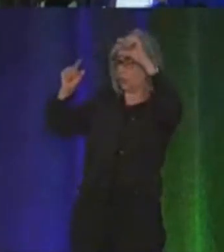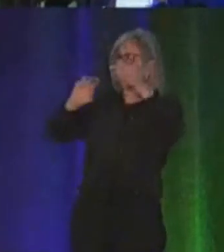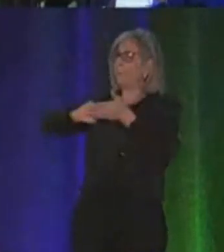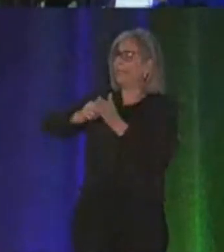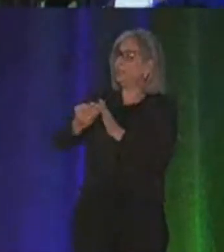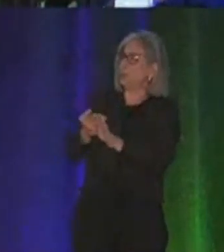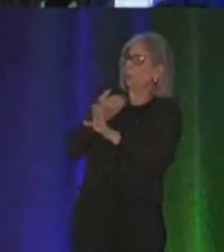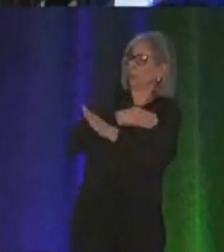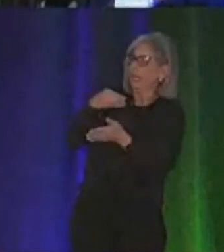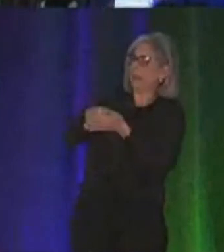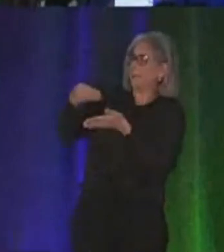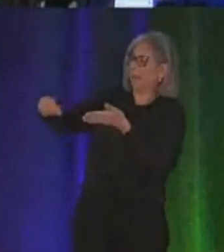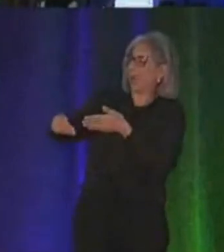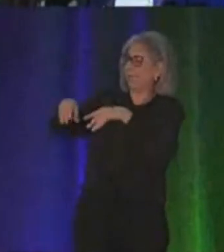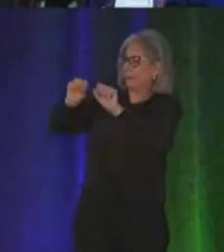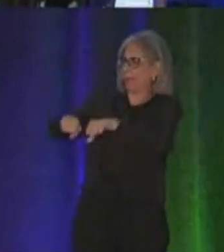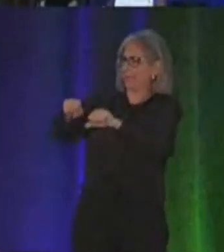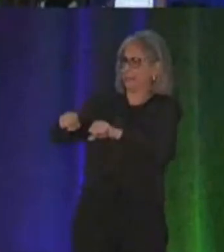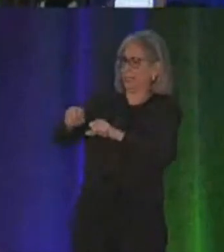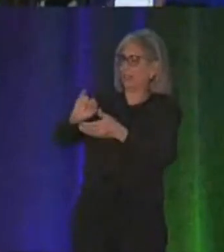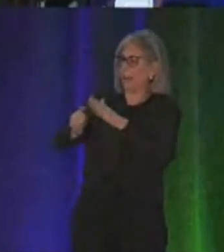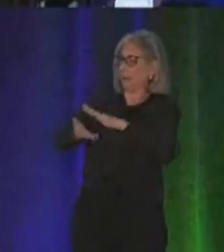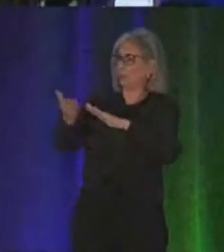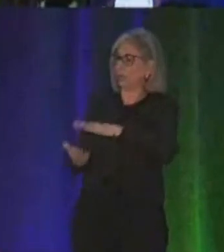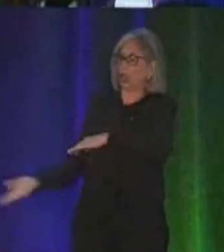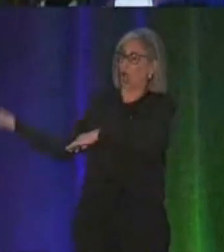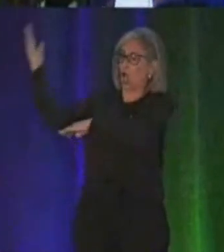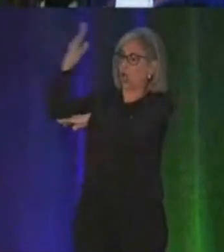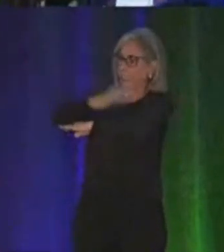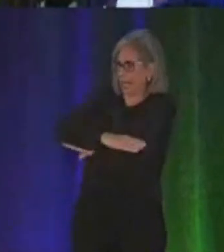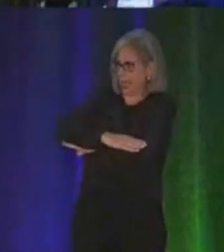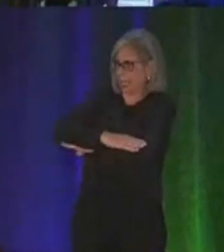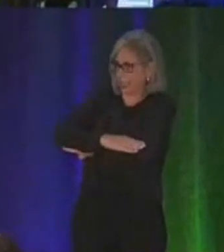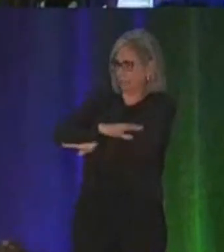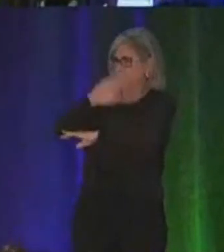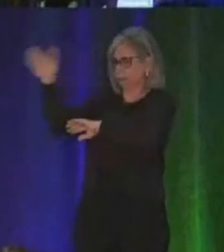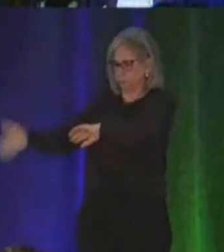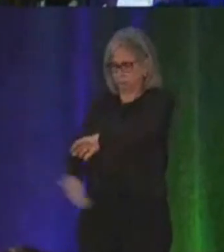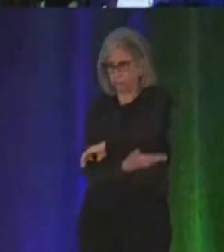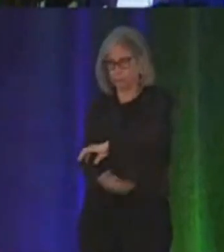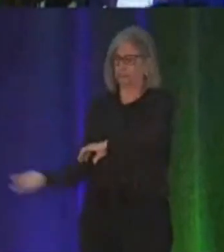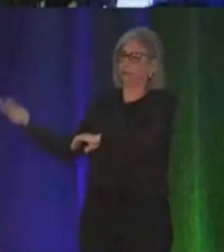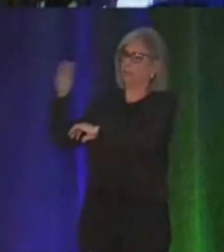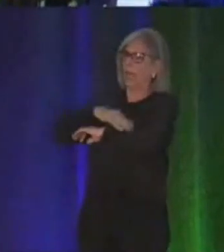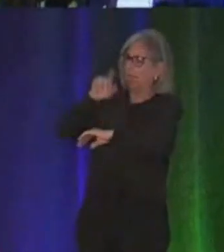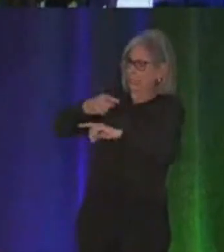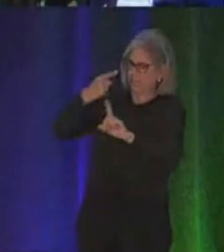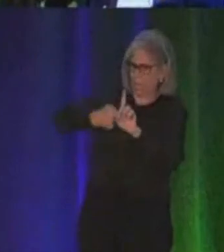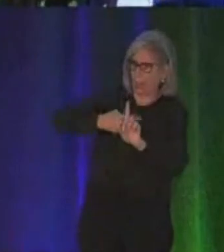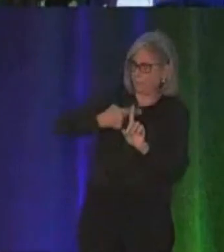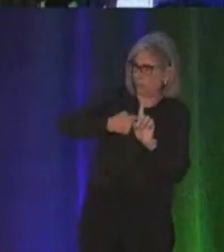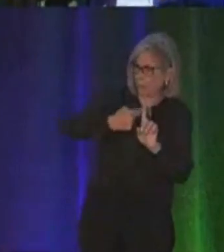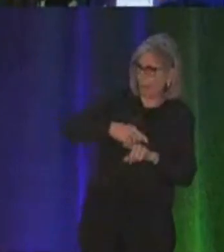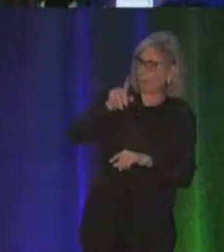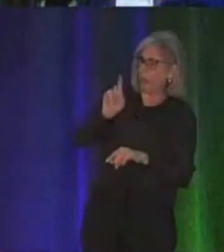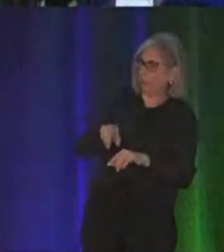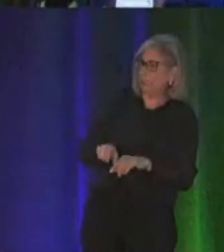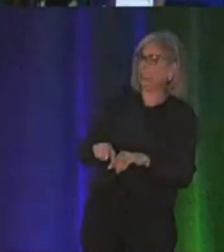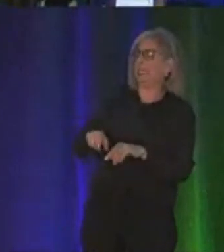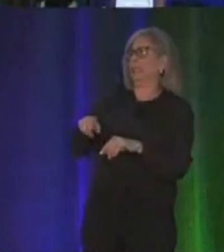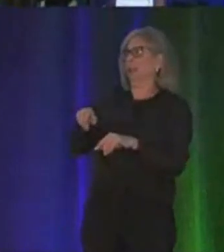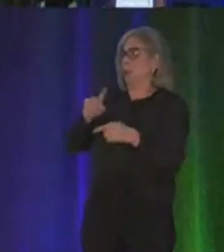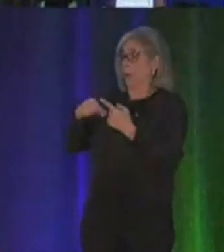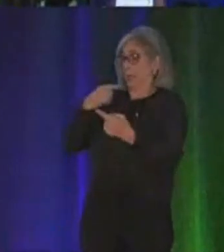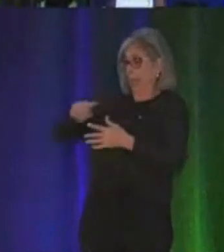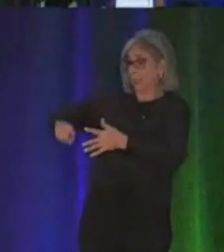pre-buying capacity that's going to be running all day. It's going to be running 24/7. I'm going to need it every month. And I think when